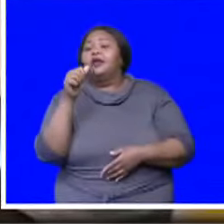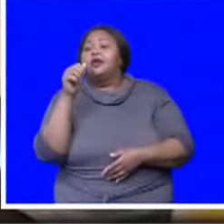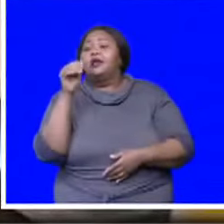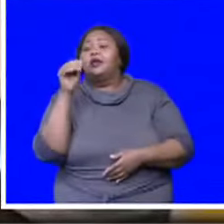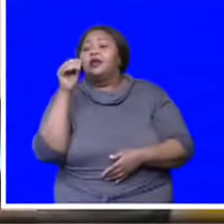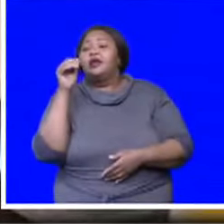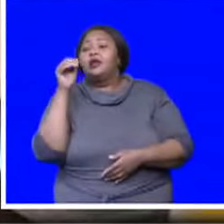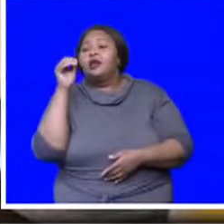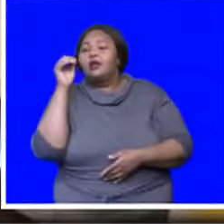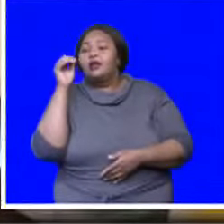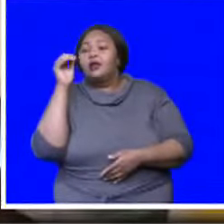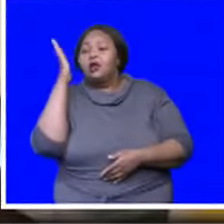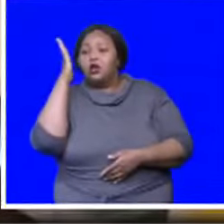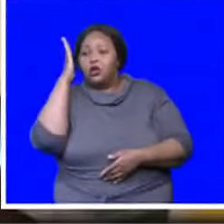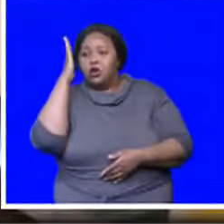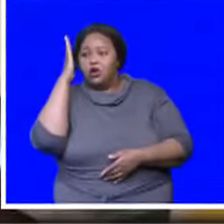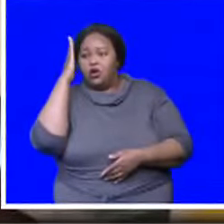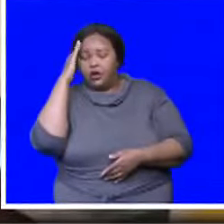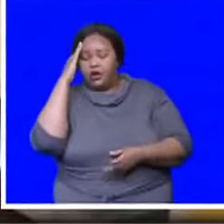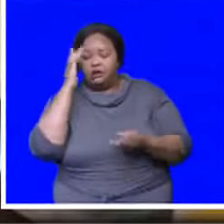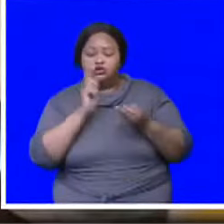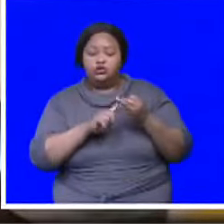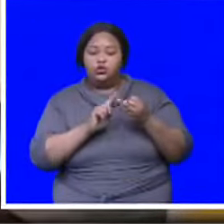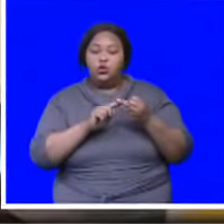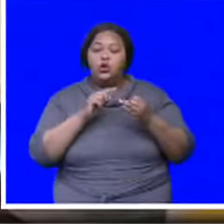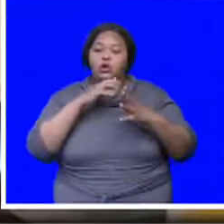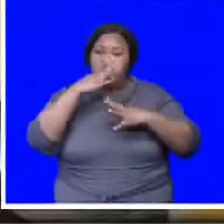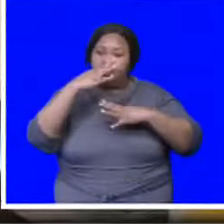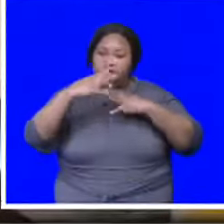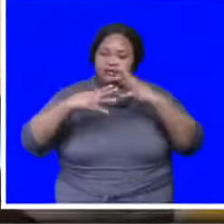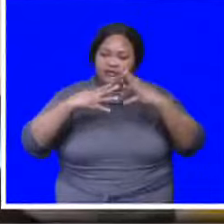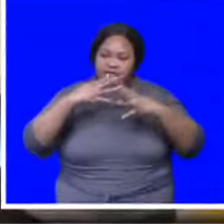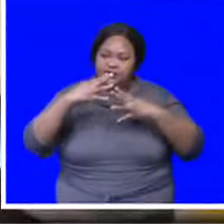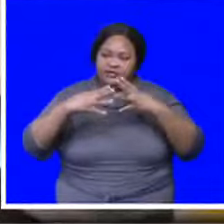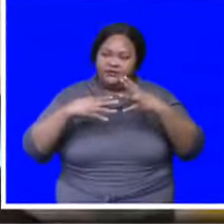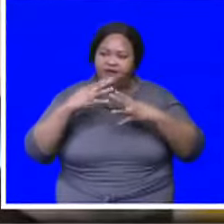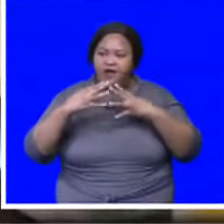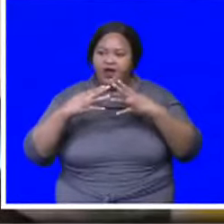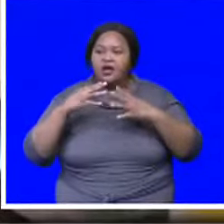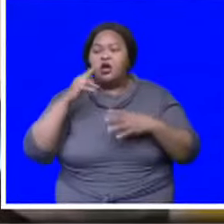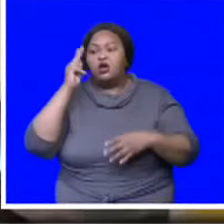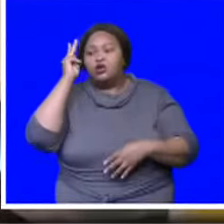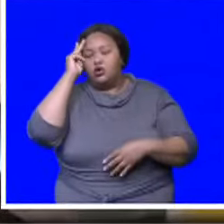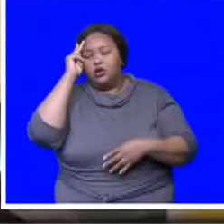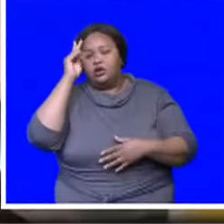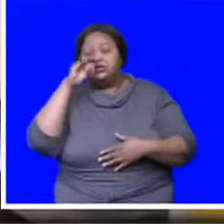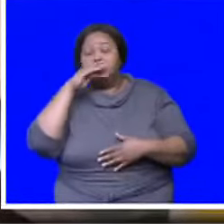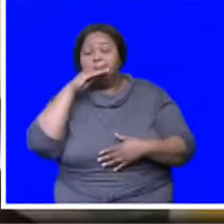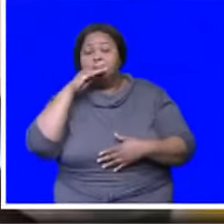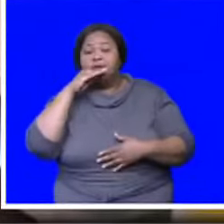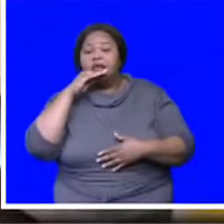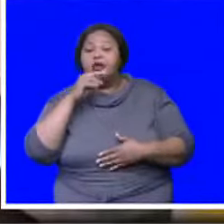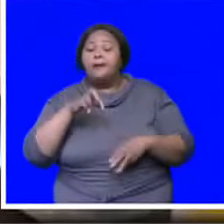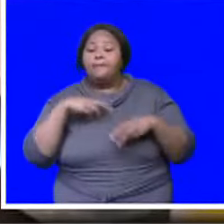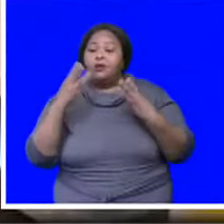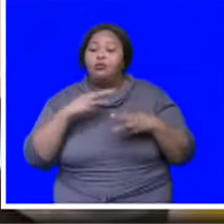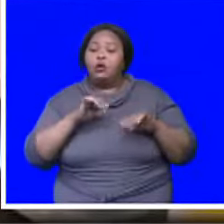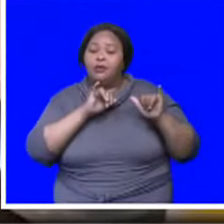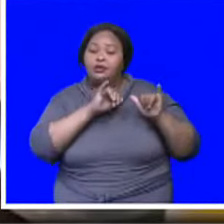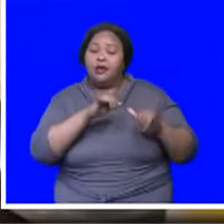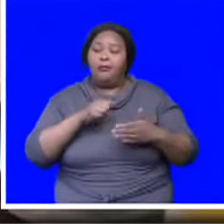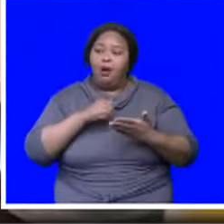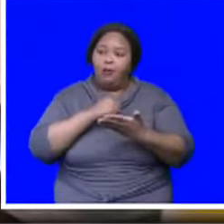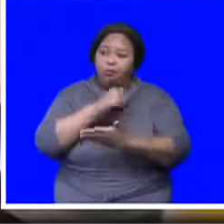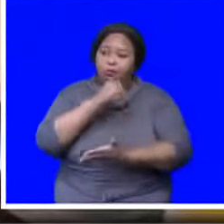knowledge. So they live in the communities. They feel they are the ones who are experiencing those impacts of